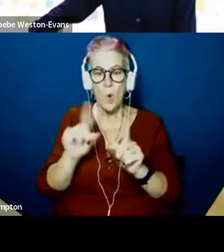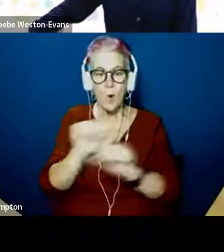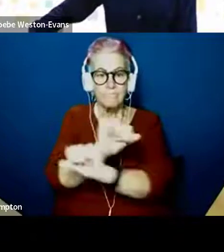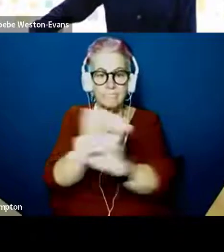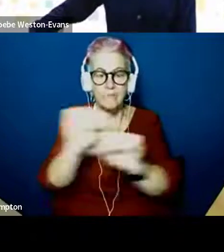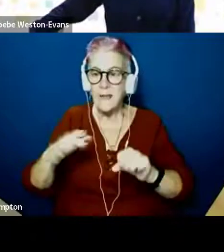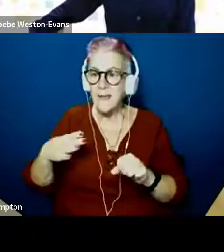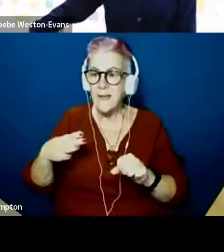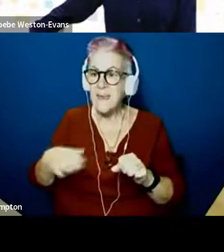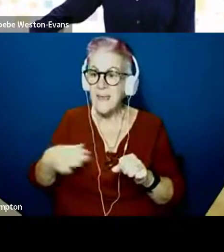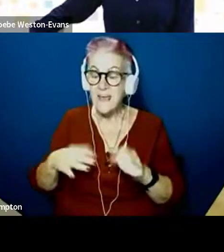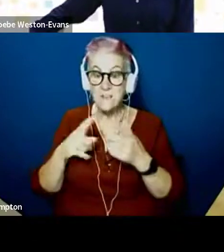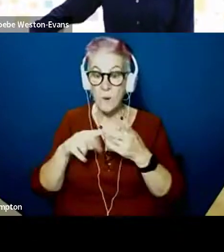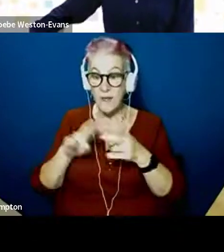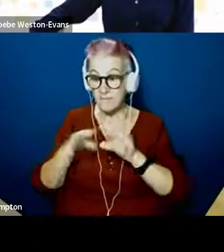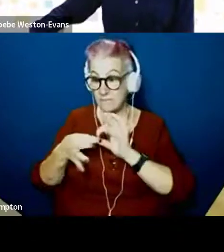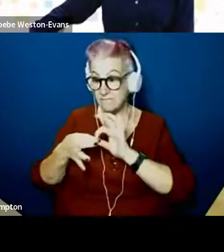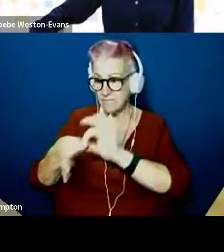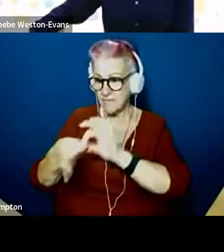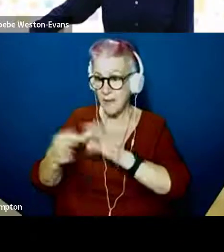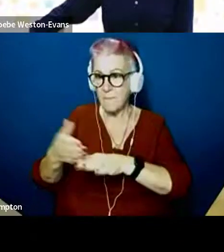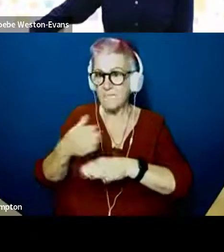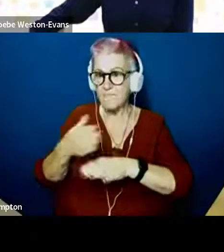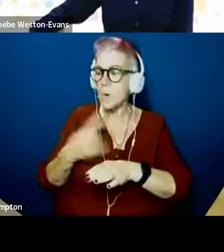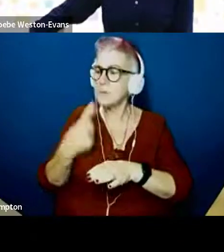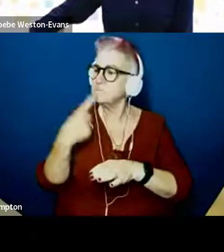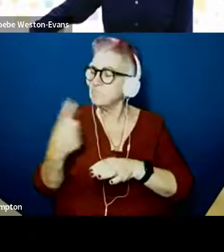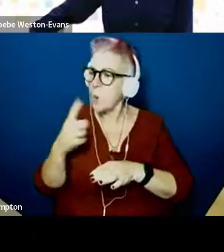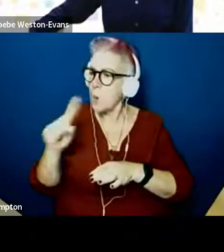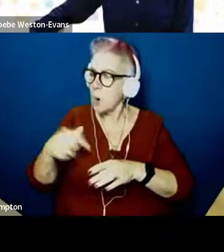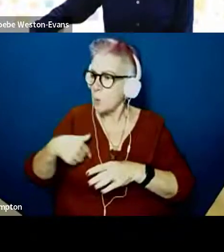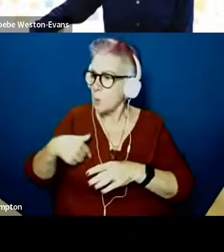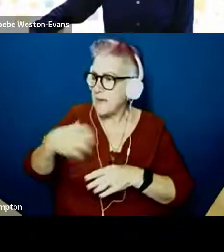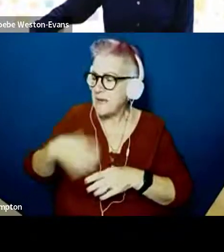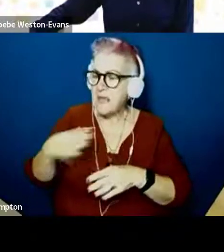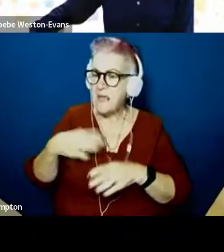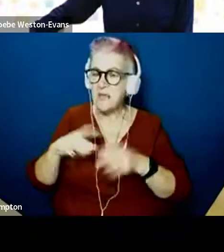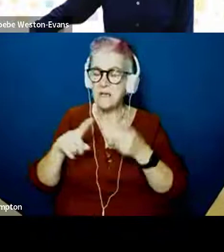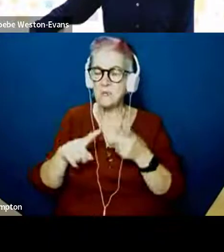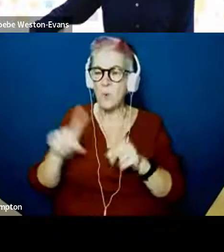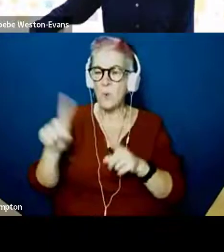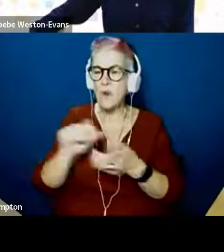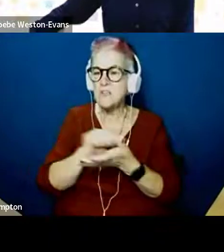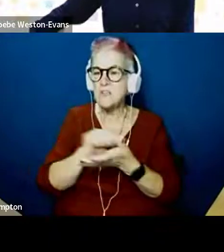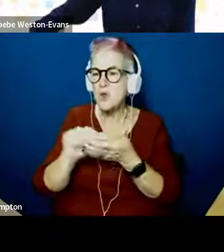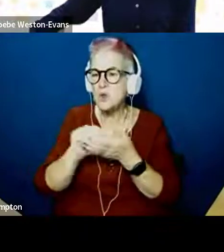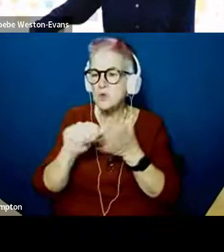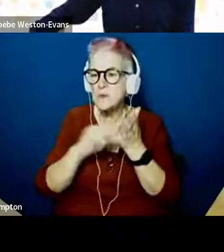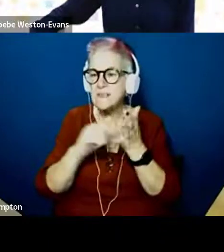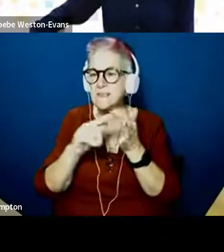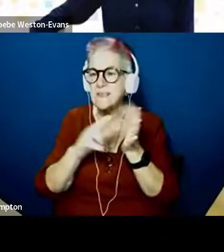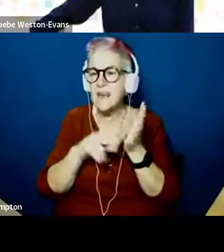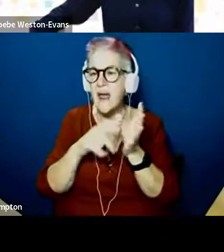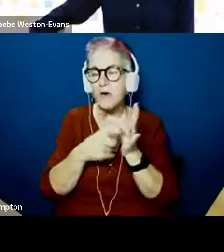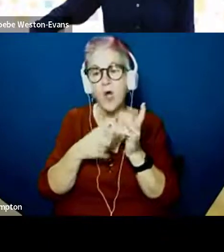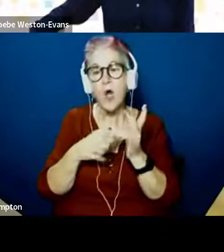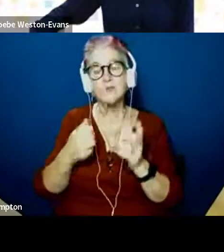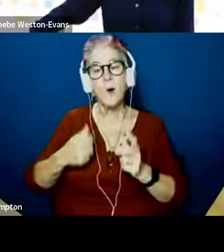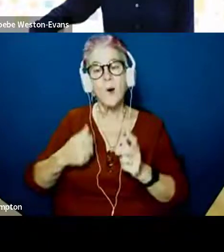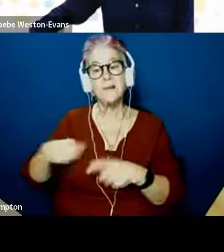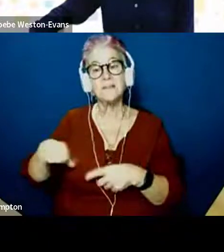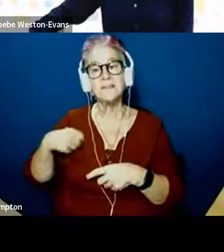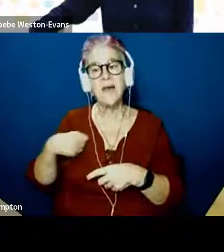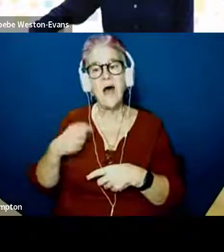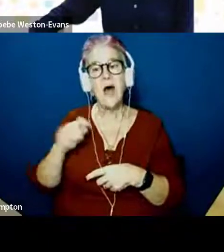beforehand and tell them the type of things that will need to, or what's the usual scenarios, then they'll tailor it to your